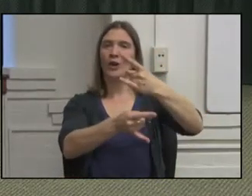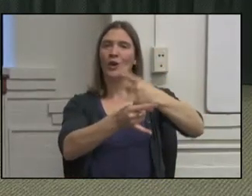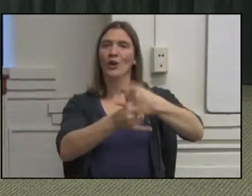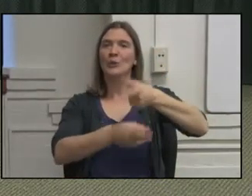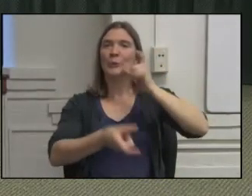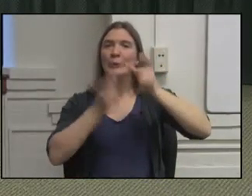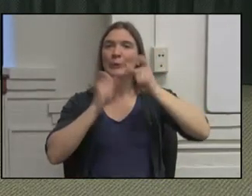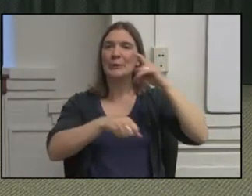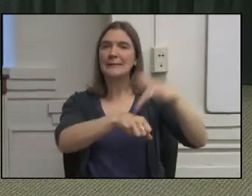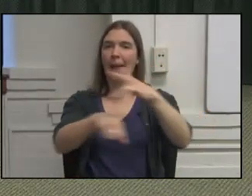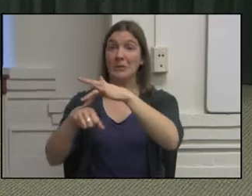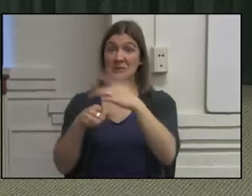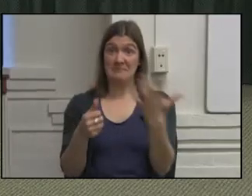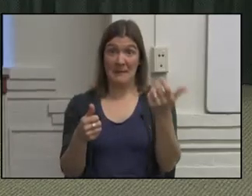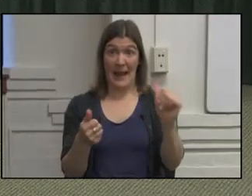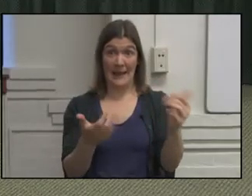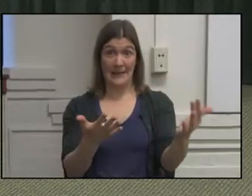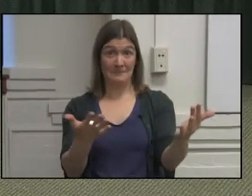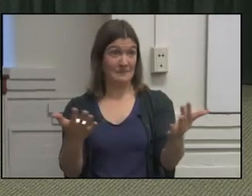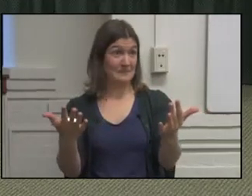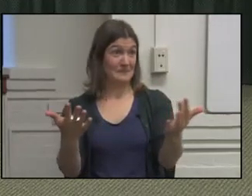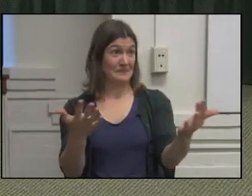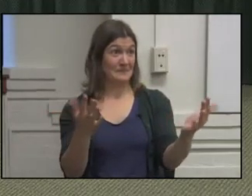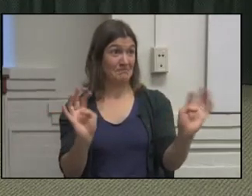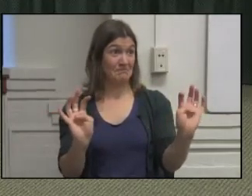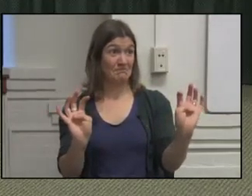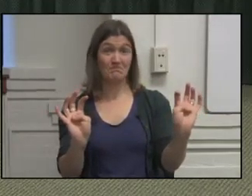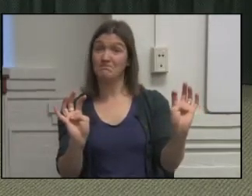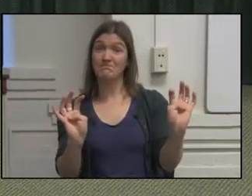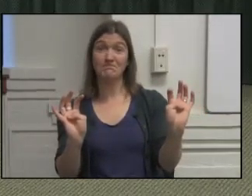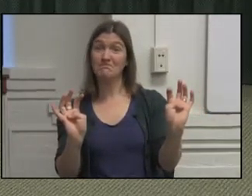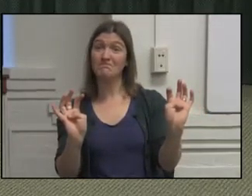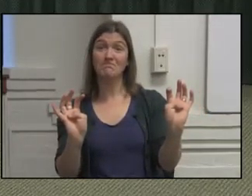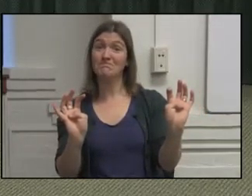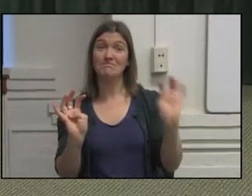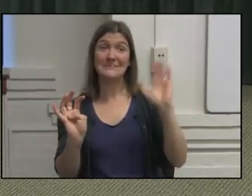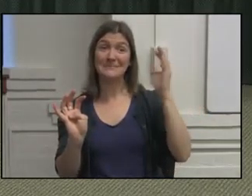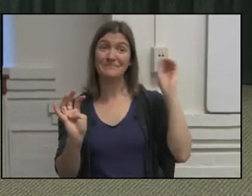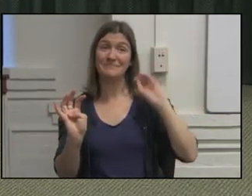takes place in the River Garden for Strolling of the Heifers?